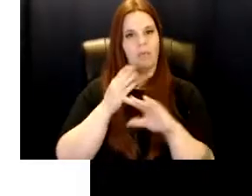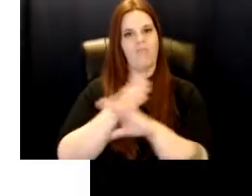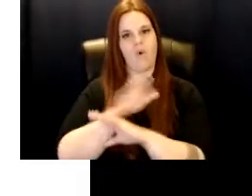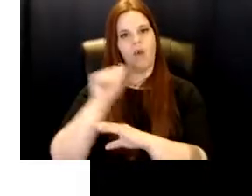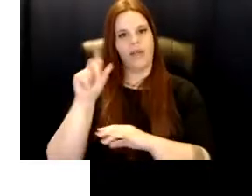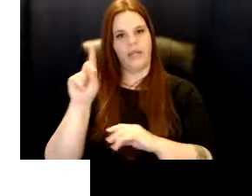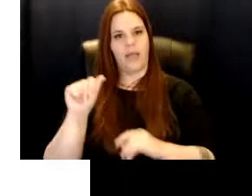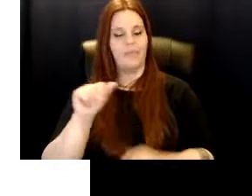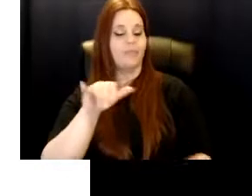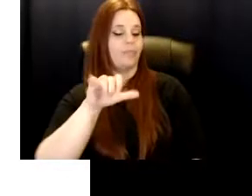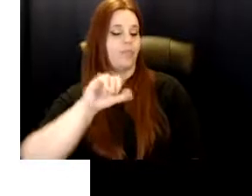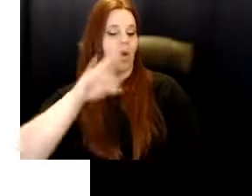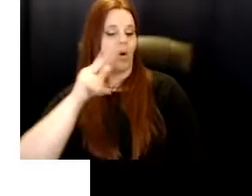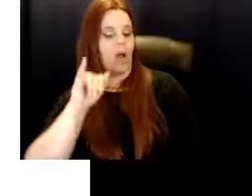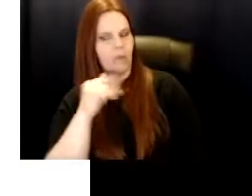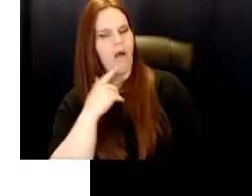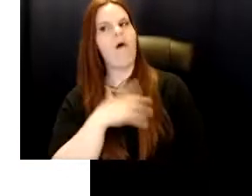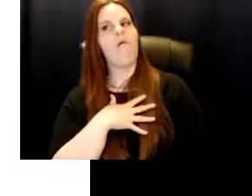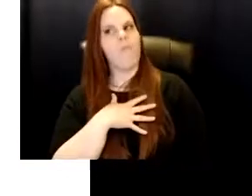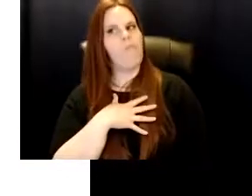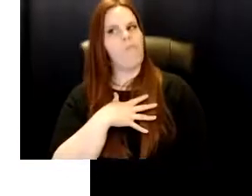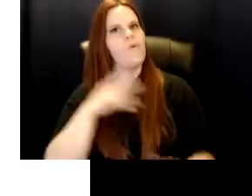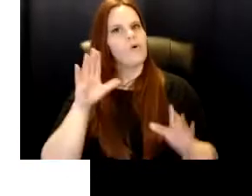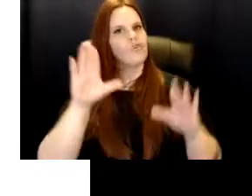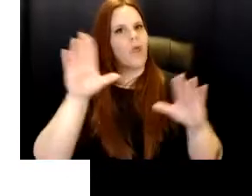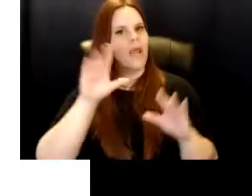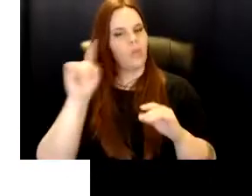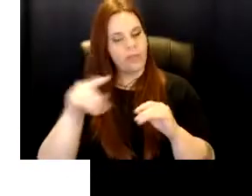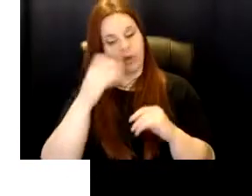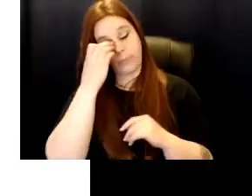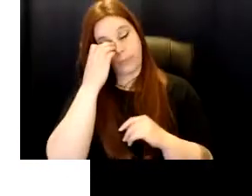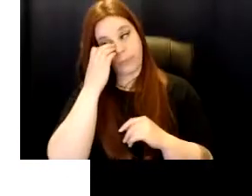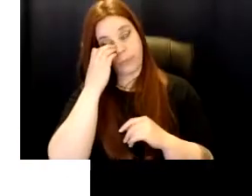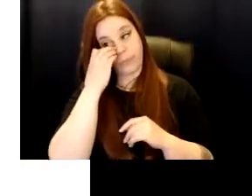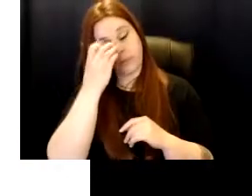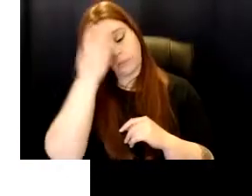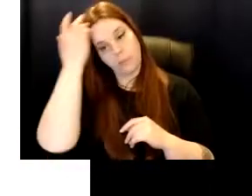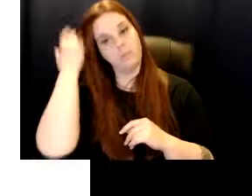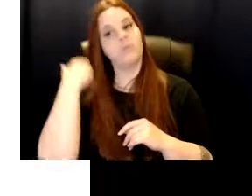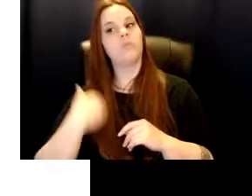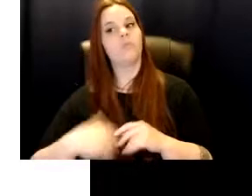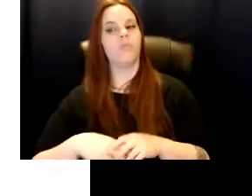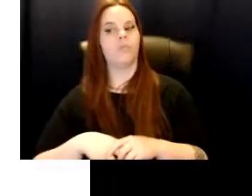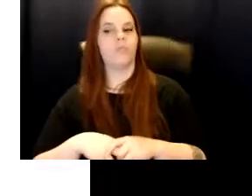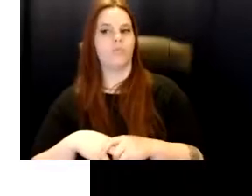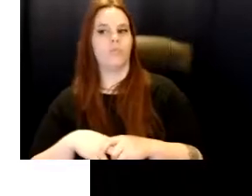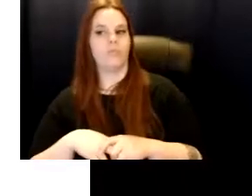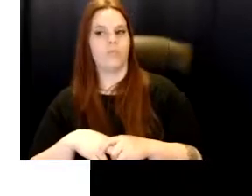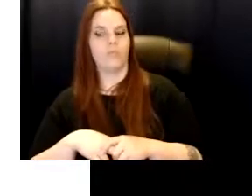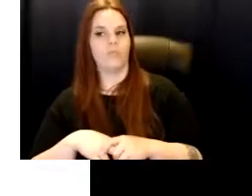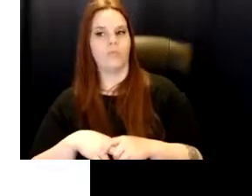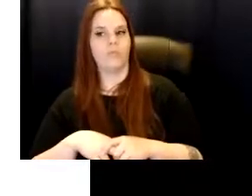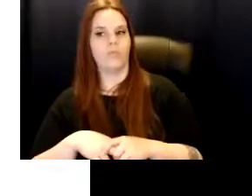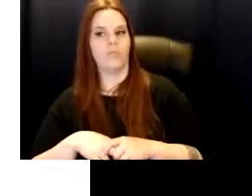Yeah, no, great question. And I think, it might be relevant. I'm thinking this